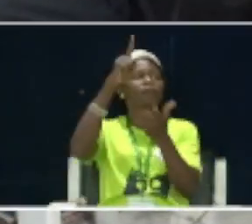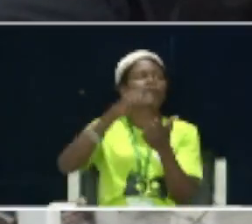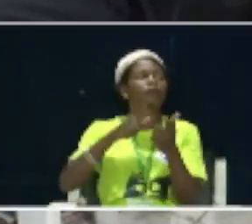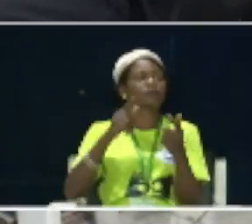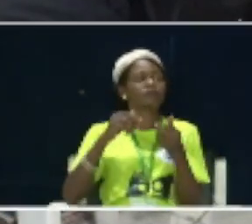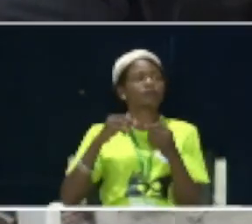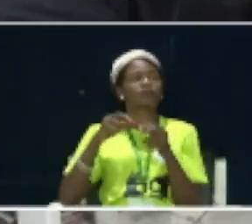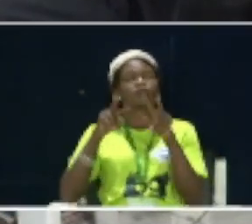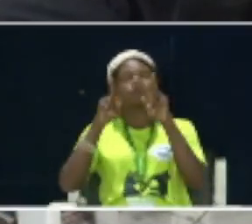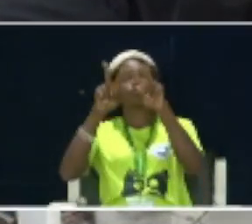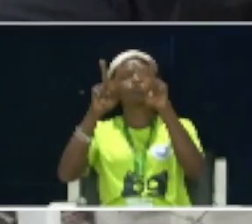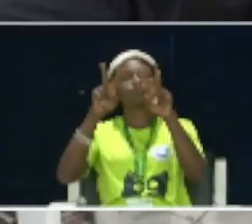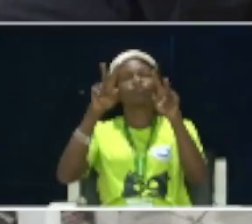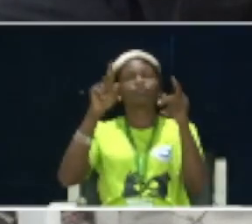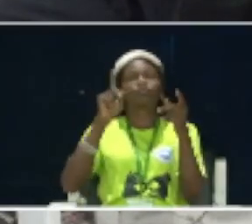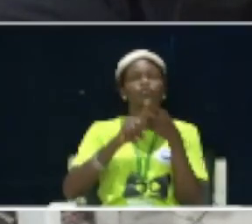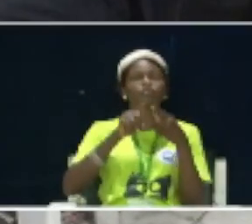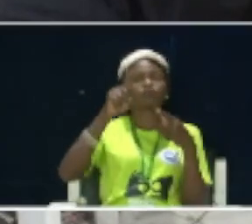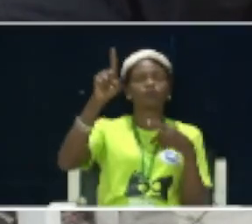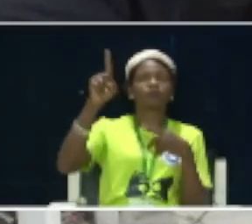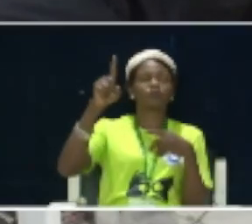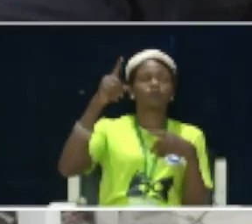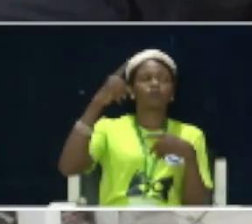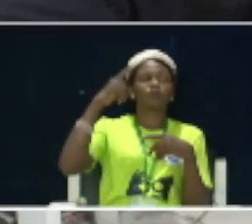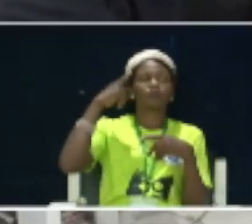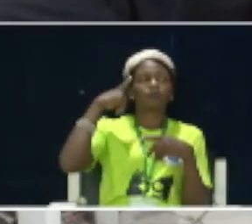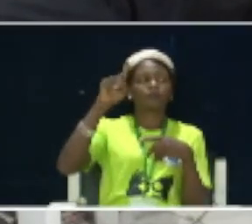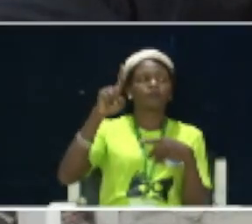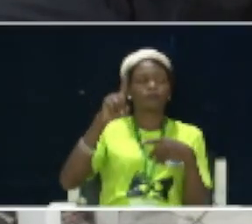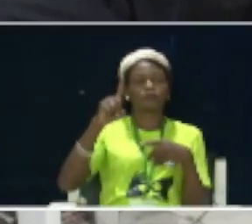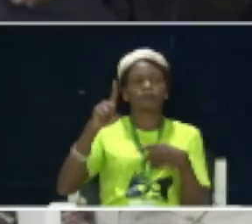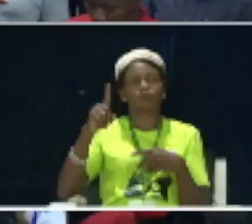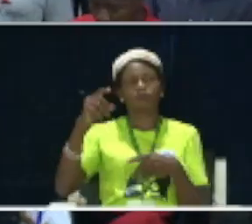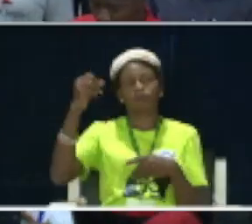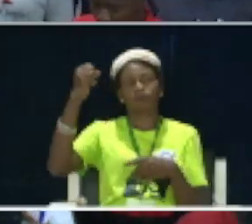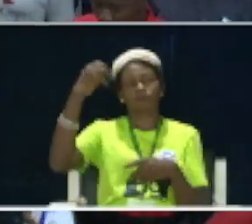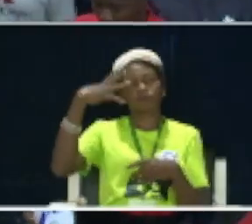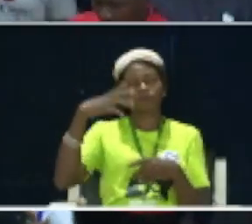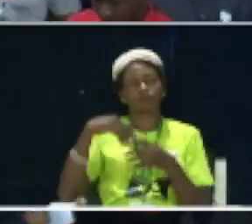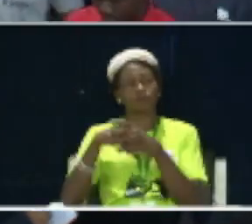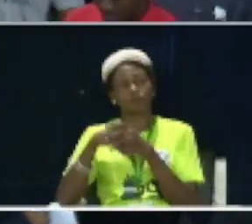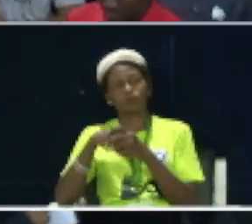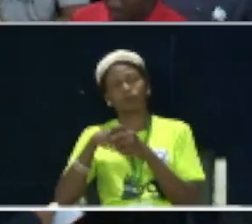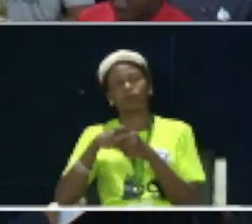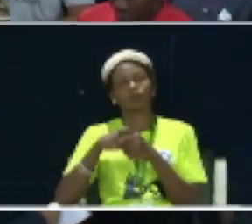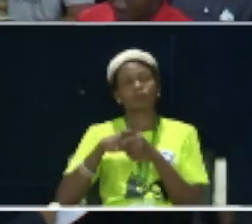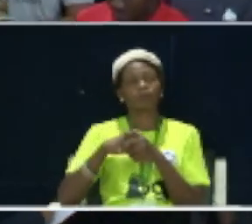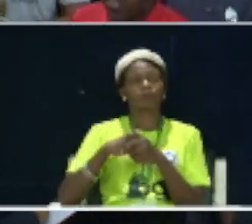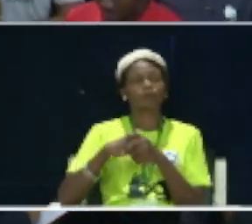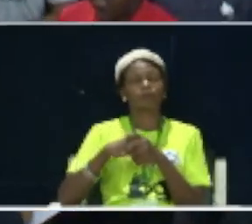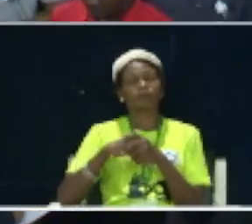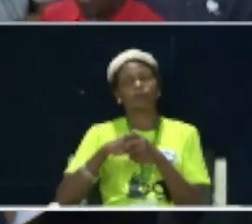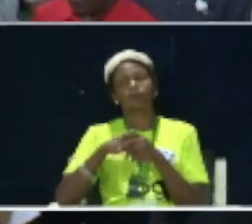loom to thee for dress. Fall I to the fountain fly. Fall I to